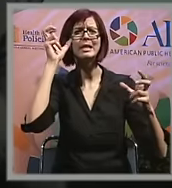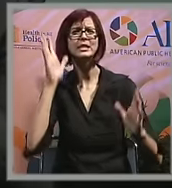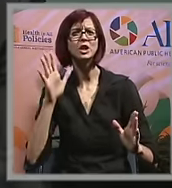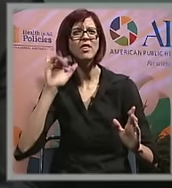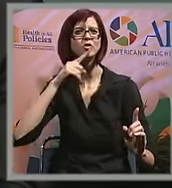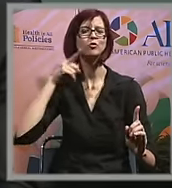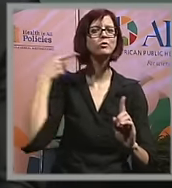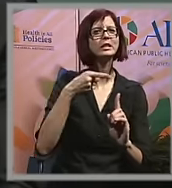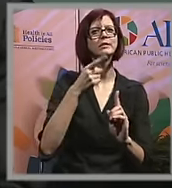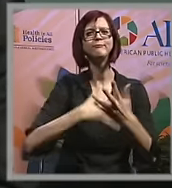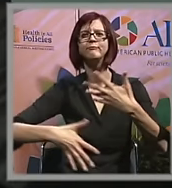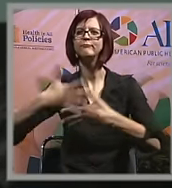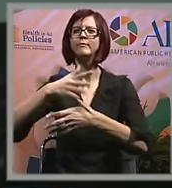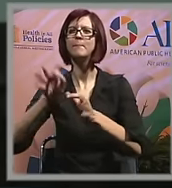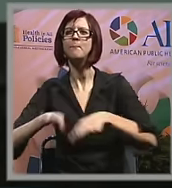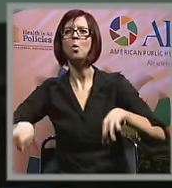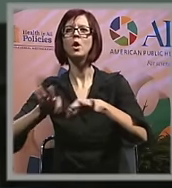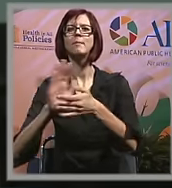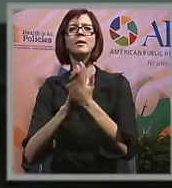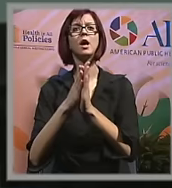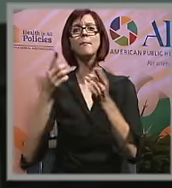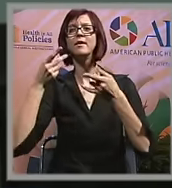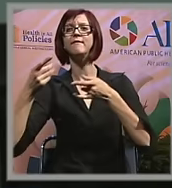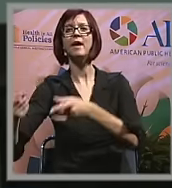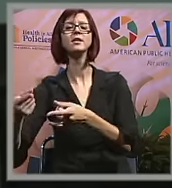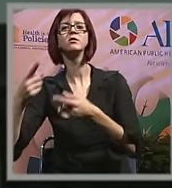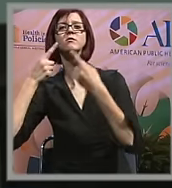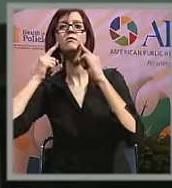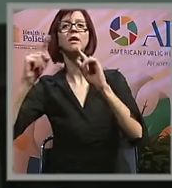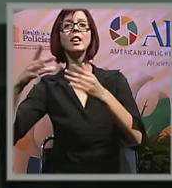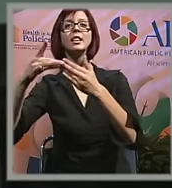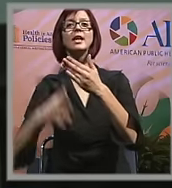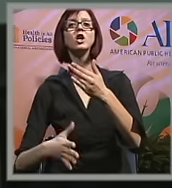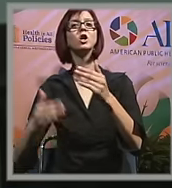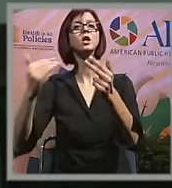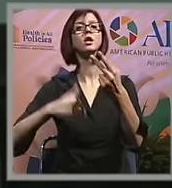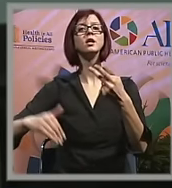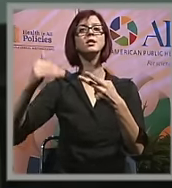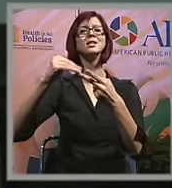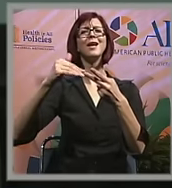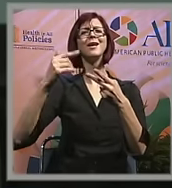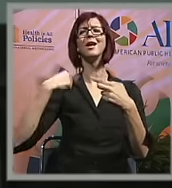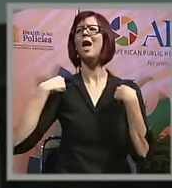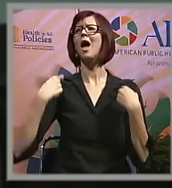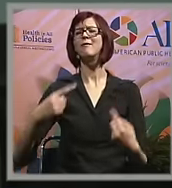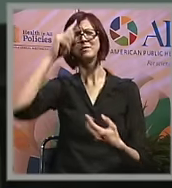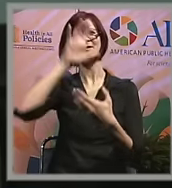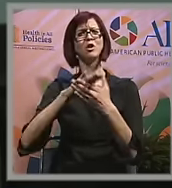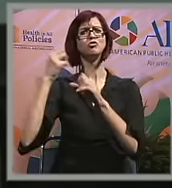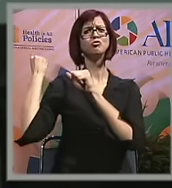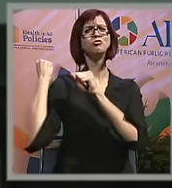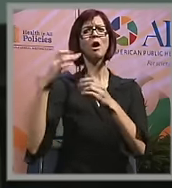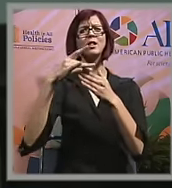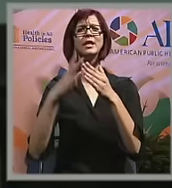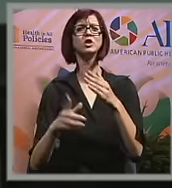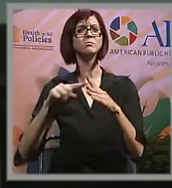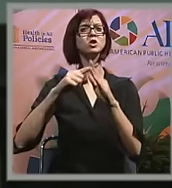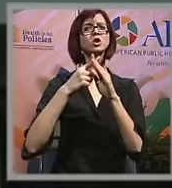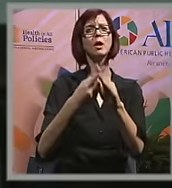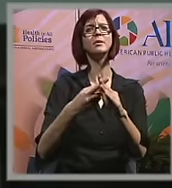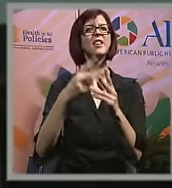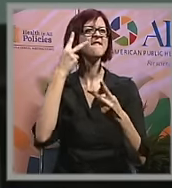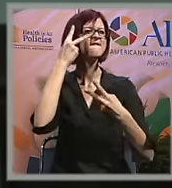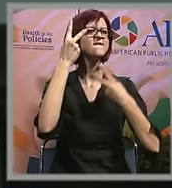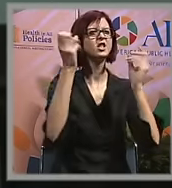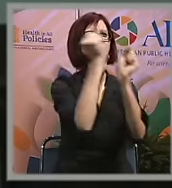being an effective leader. The second thing I would say is that I have always believed that a strong part of leadership starts in the vision